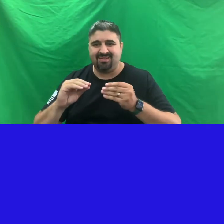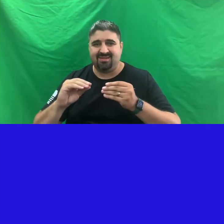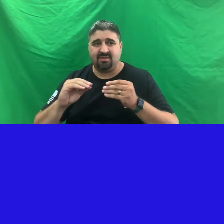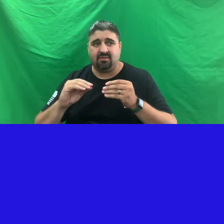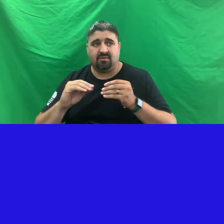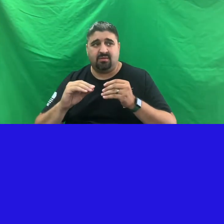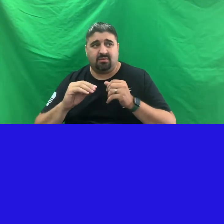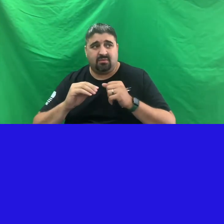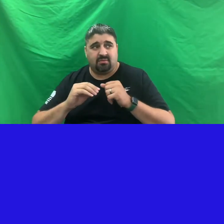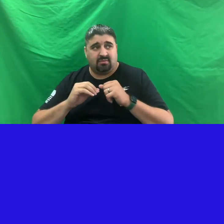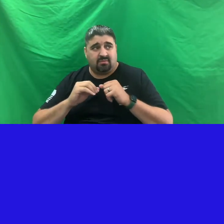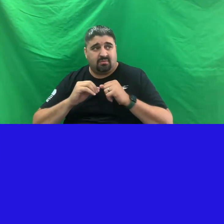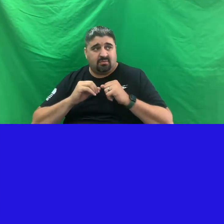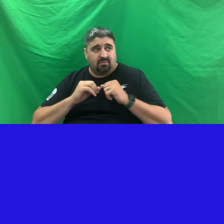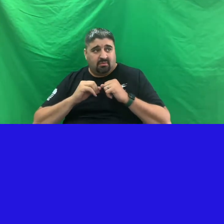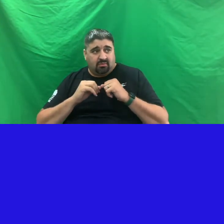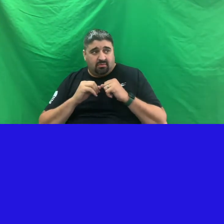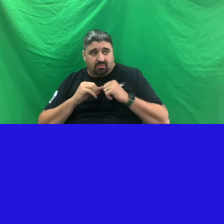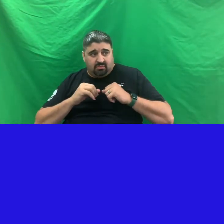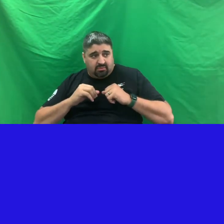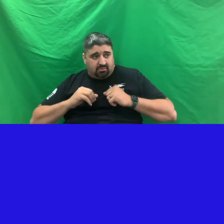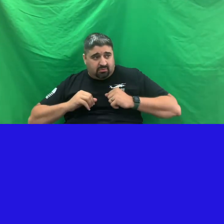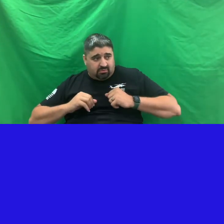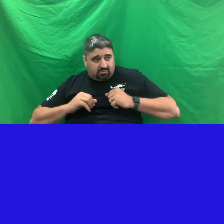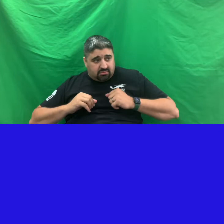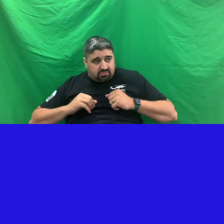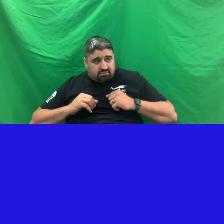you like to feel the shivers?"